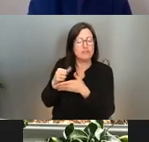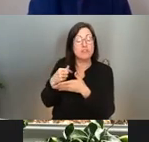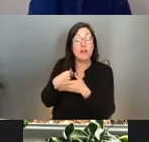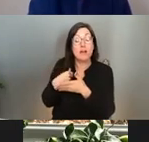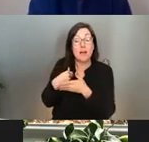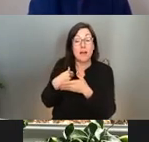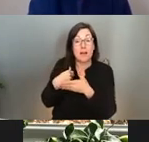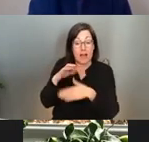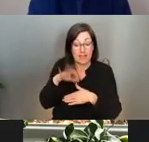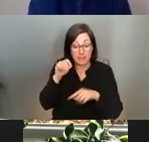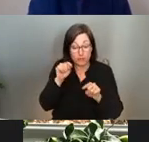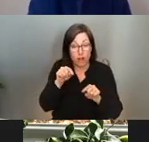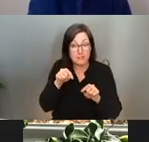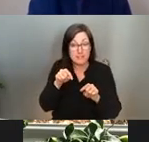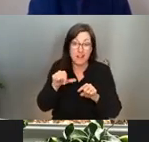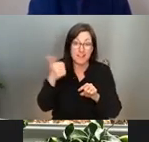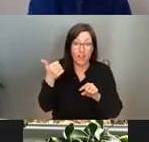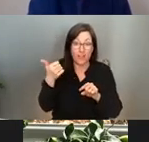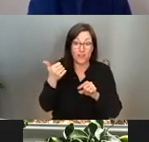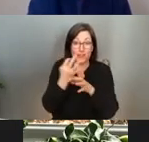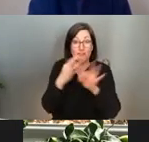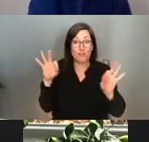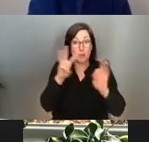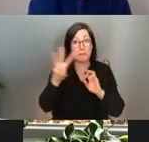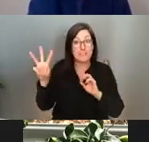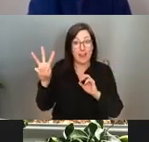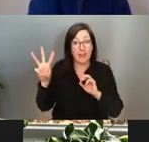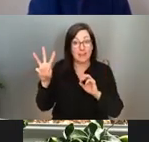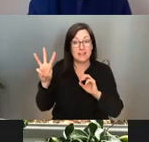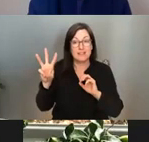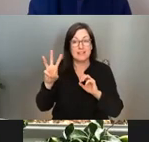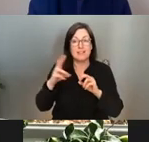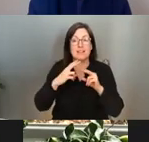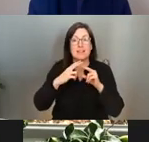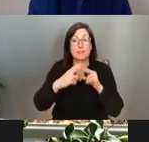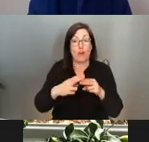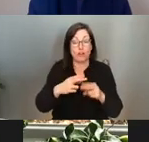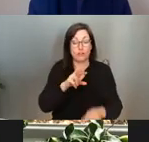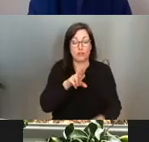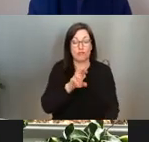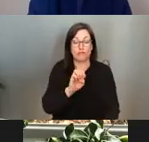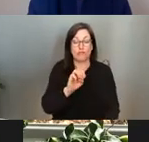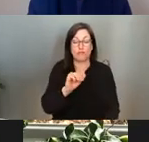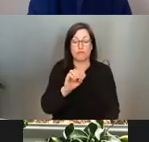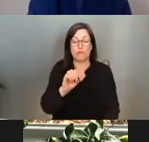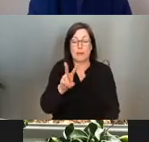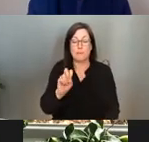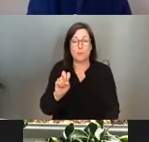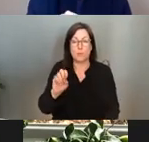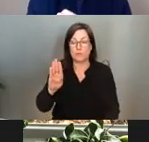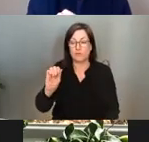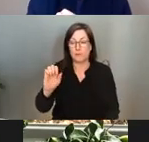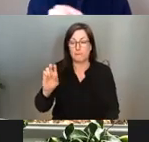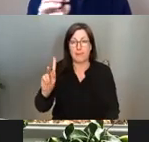across another free website. It's called Remove Background. And that address is on your